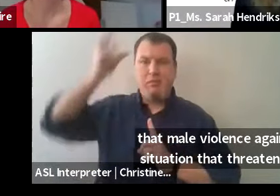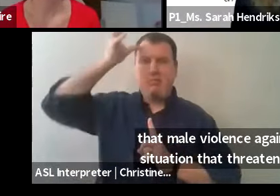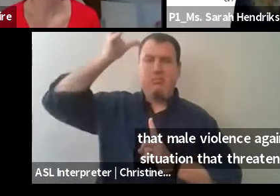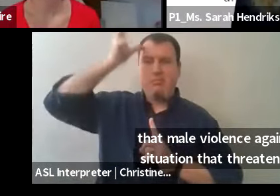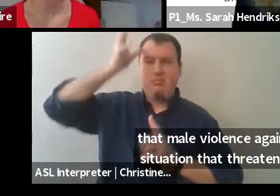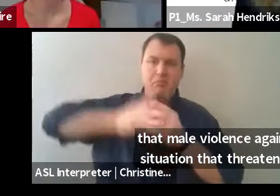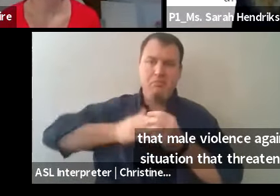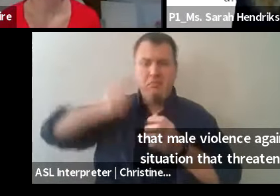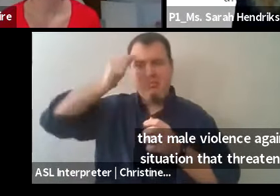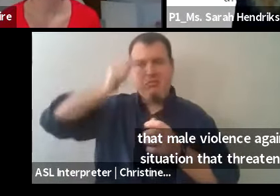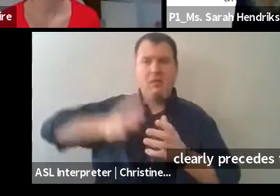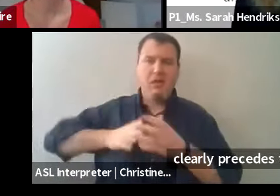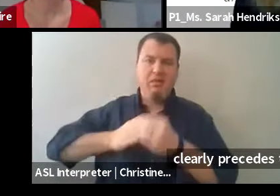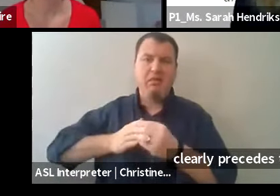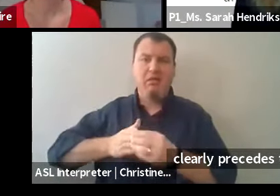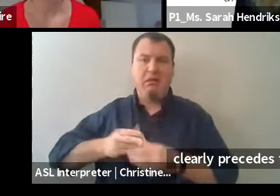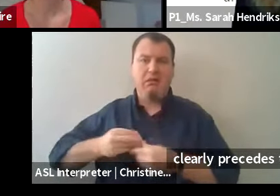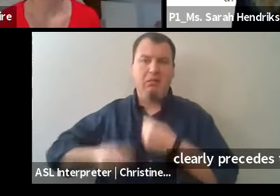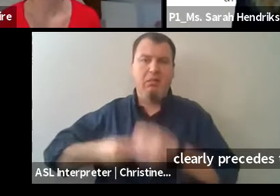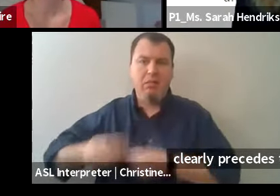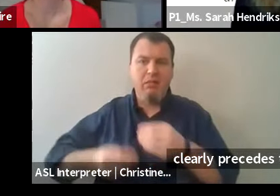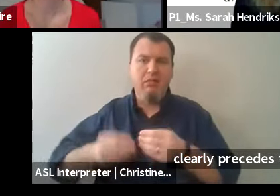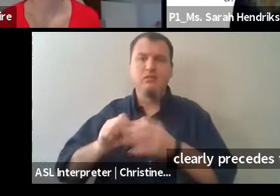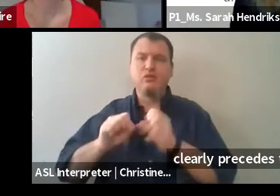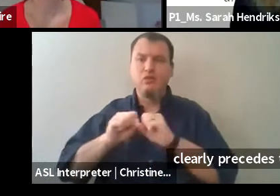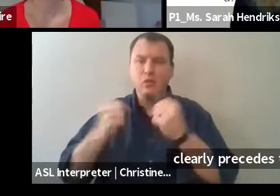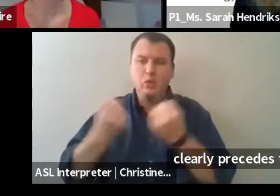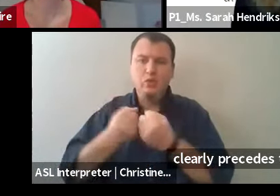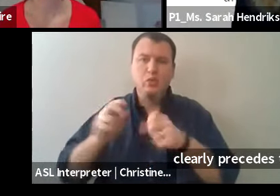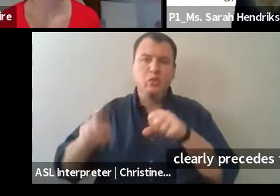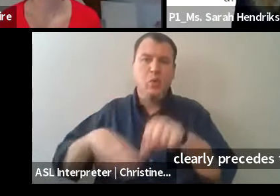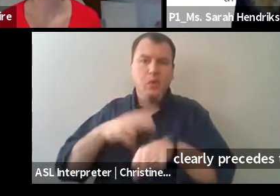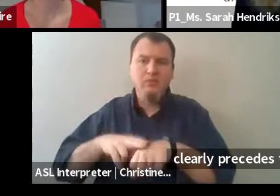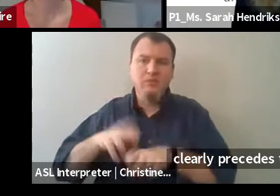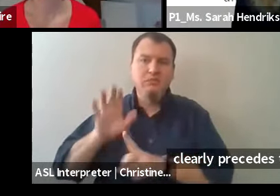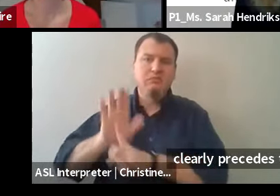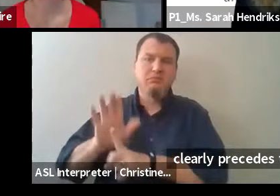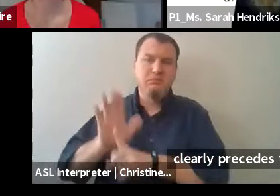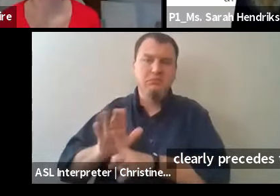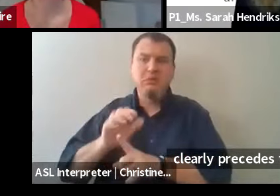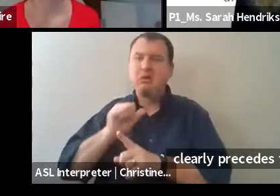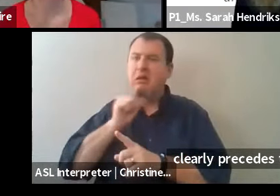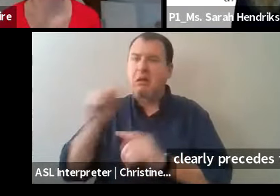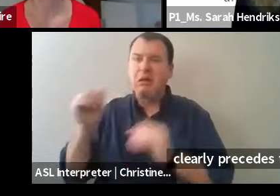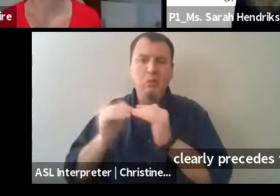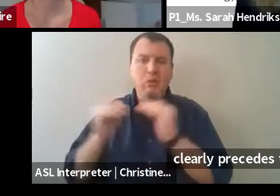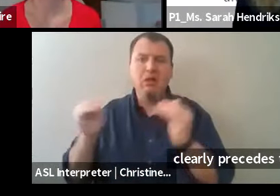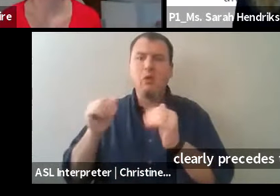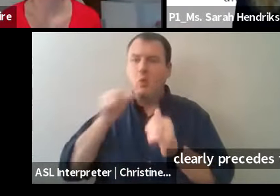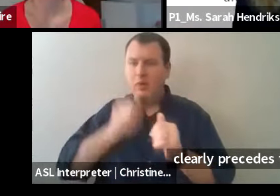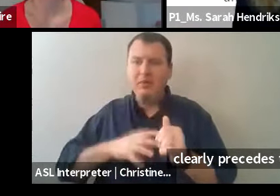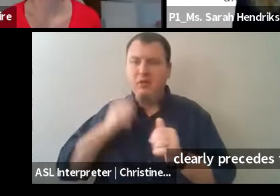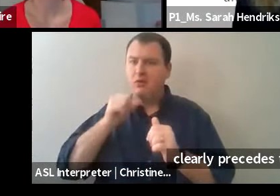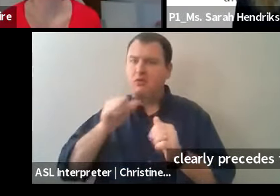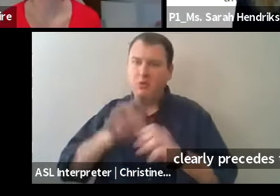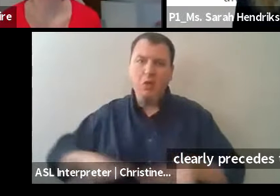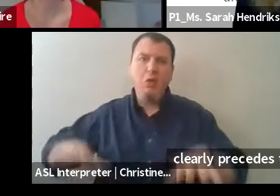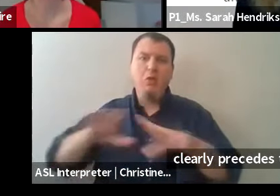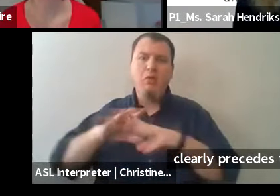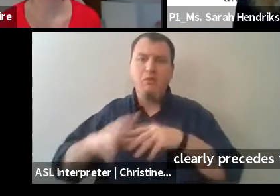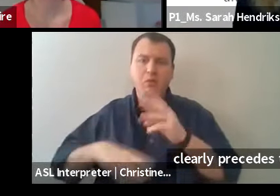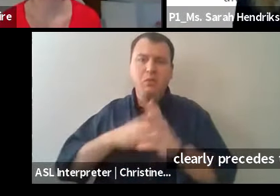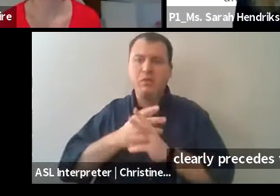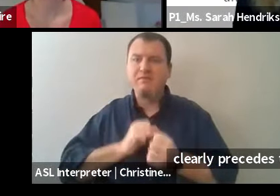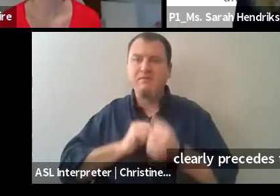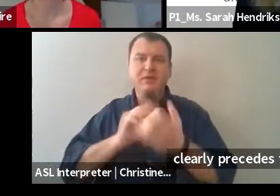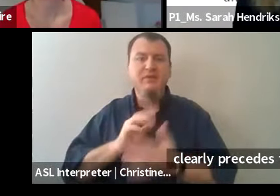result, as the previous speaker said, of the social norms, stereotypes, and inequality which all women and girls in the world are facing. There's not